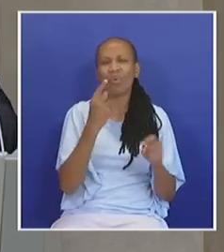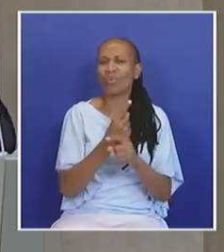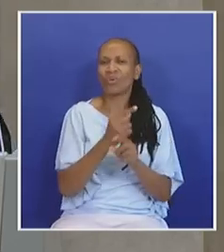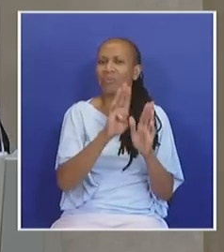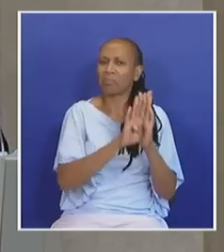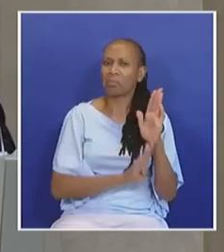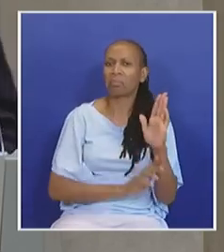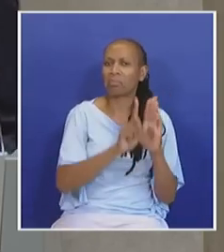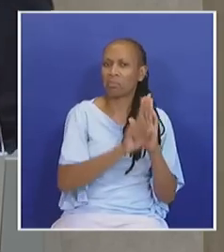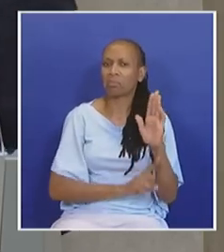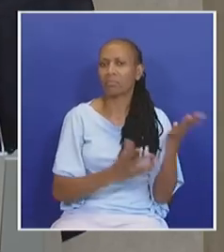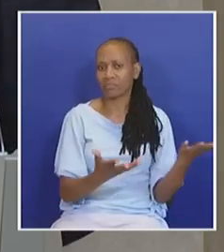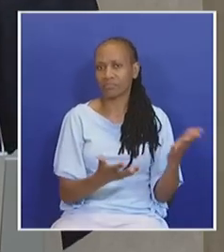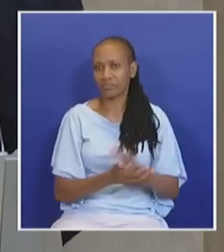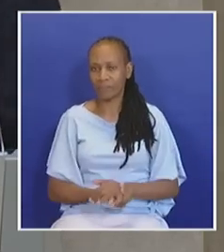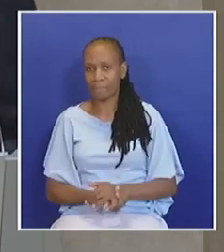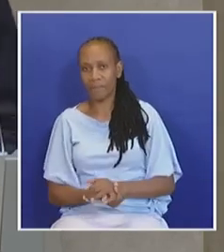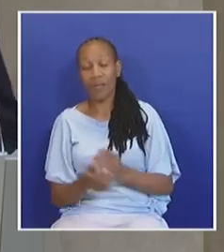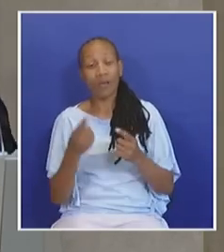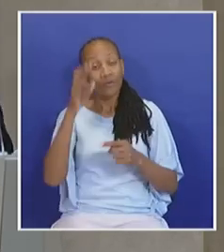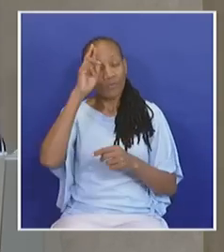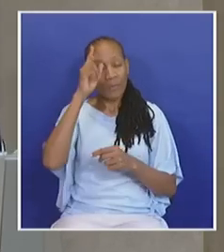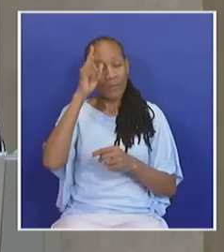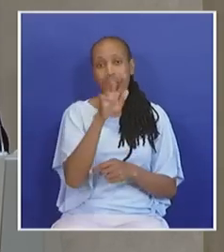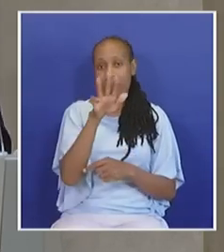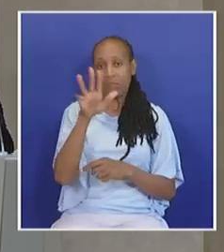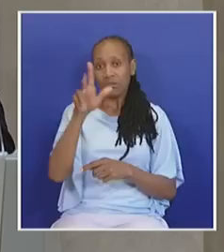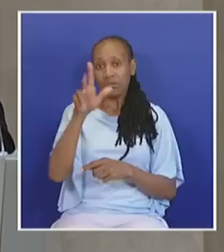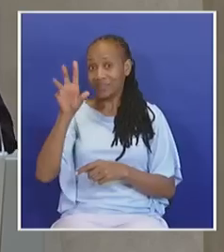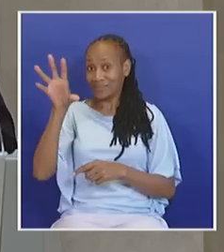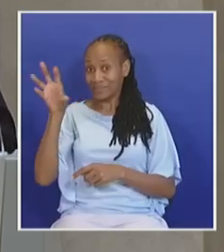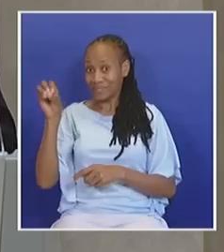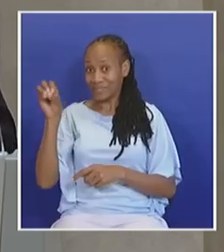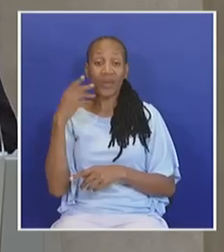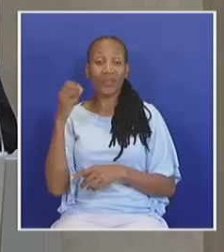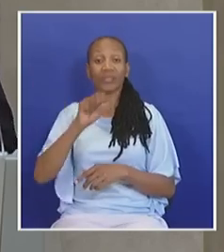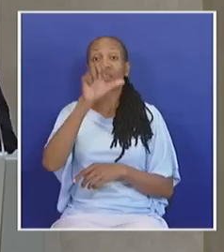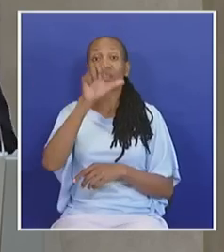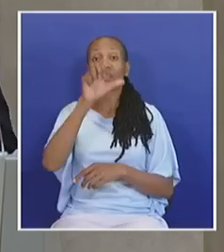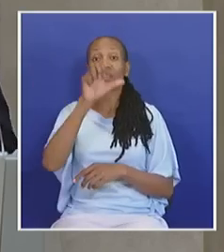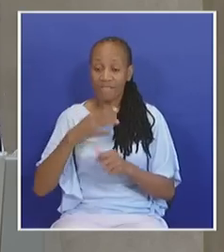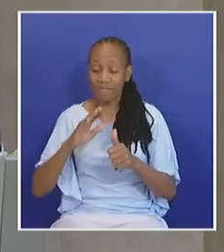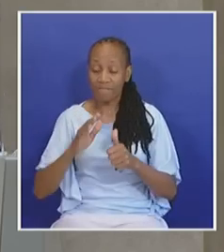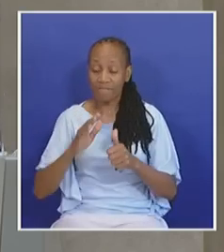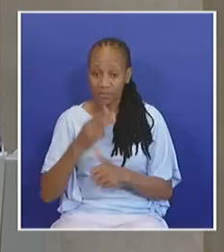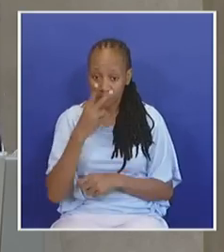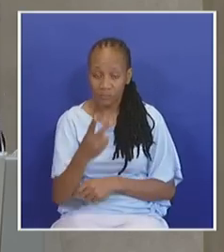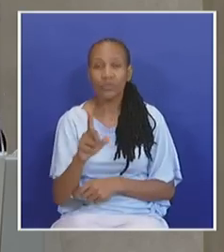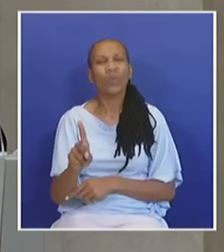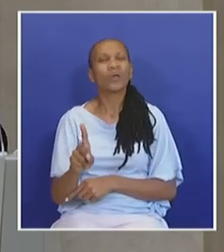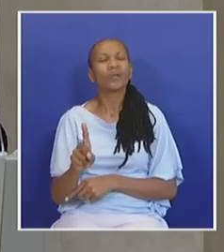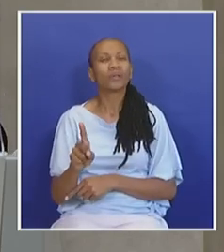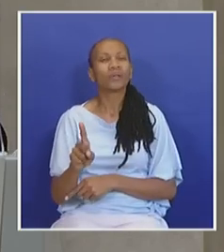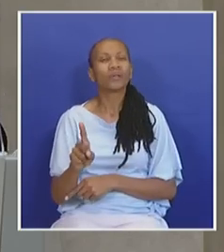to the establishment of the Union in 1910, when South Africa was confronted with what was used to be called